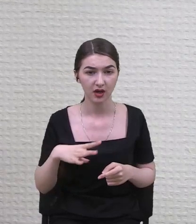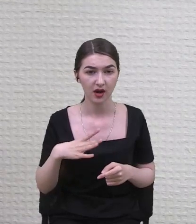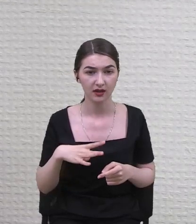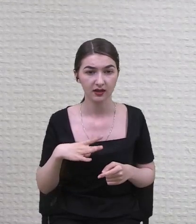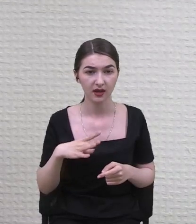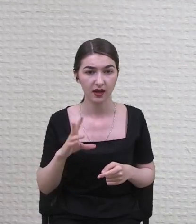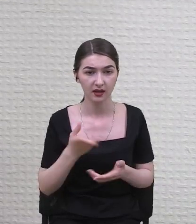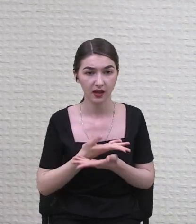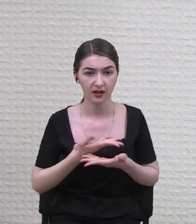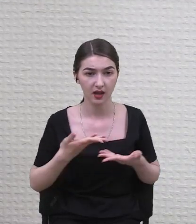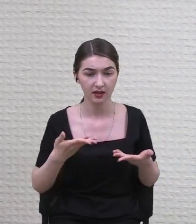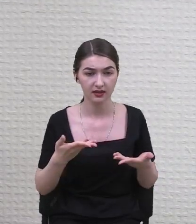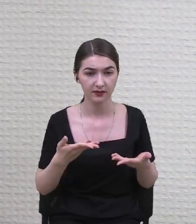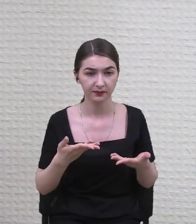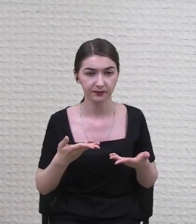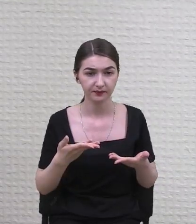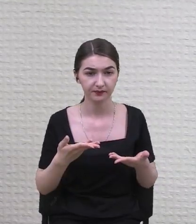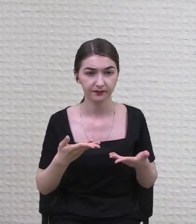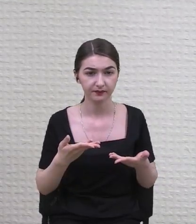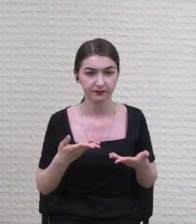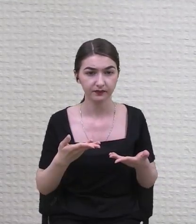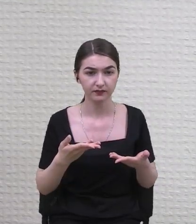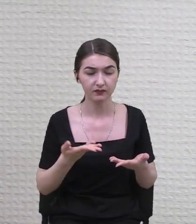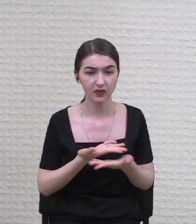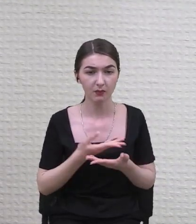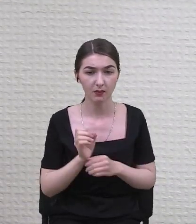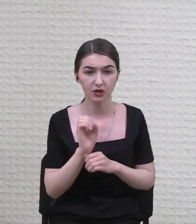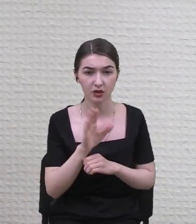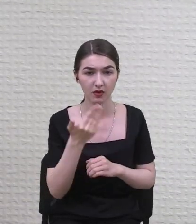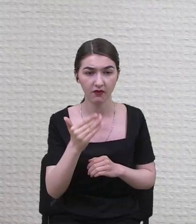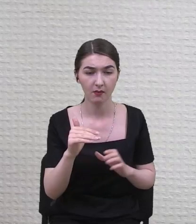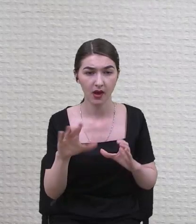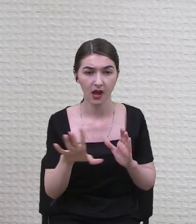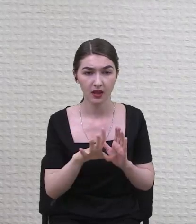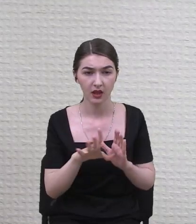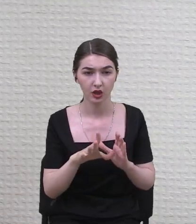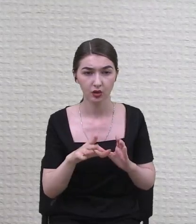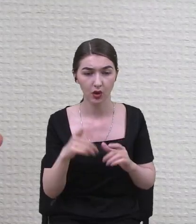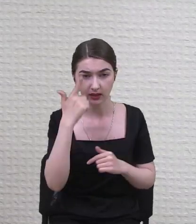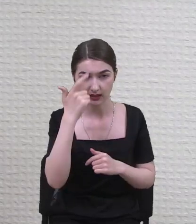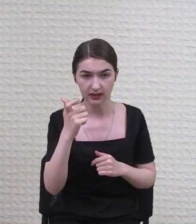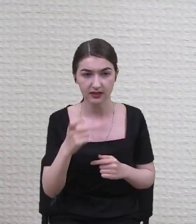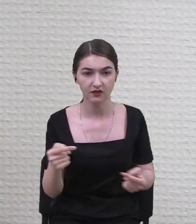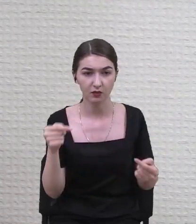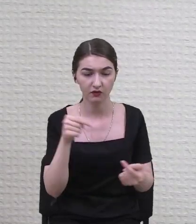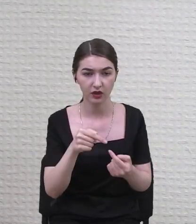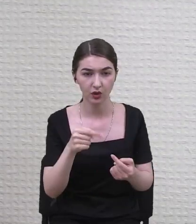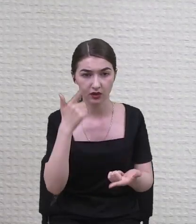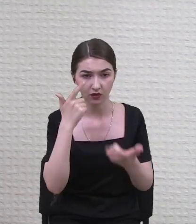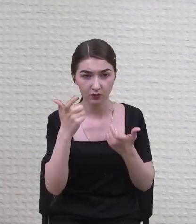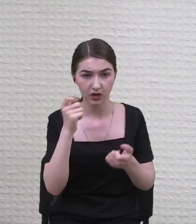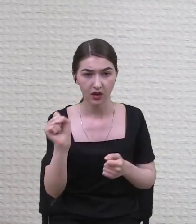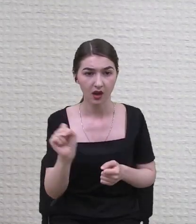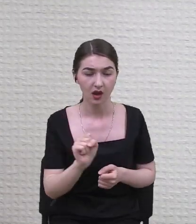coming shortly. And then we will be organizing the next roundtable, usually within a month or a month and a